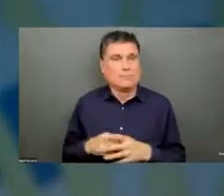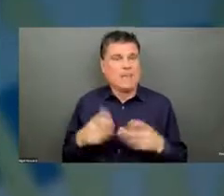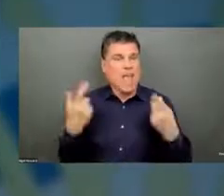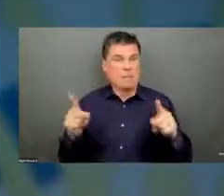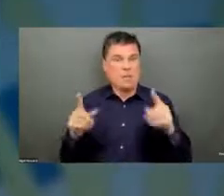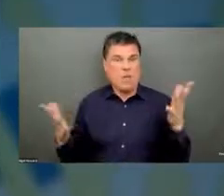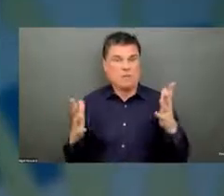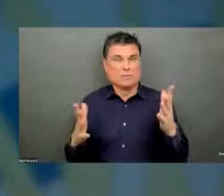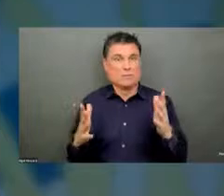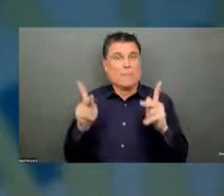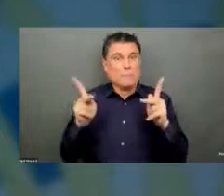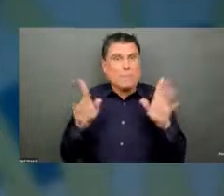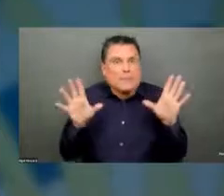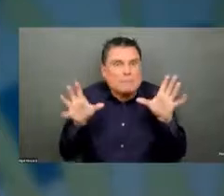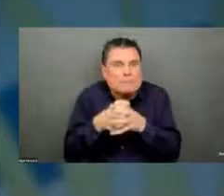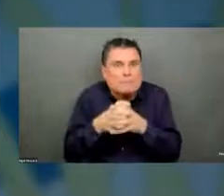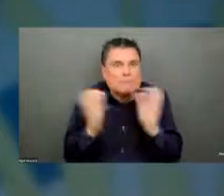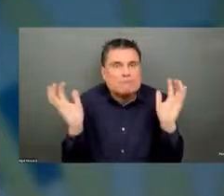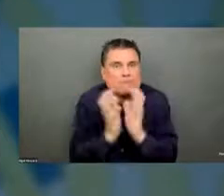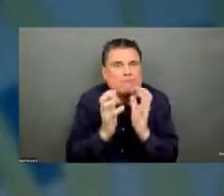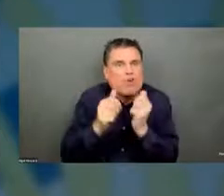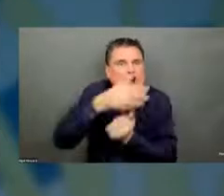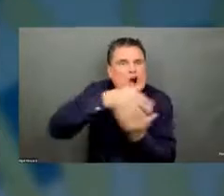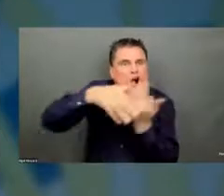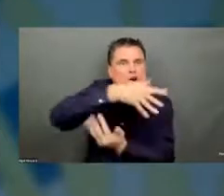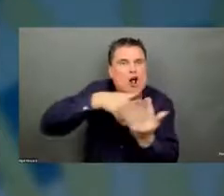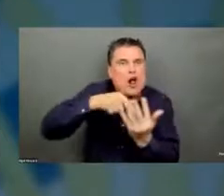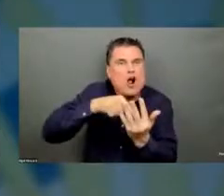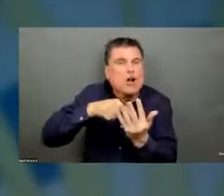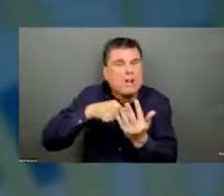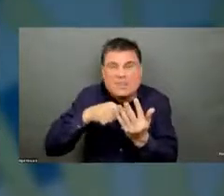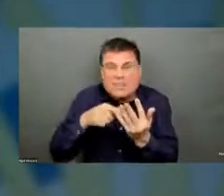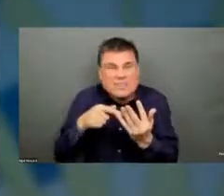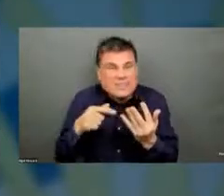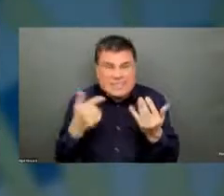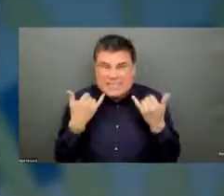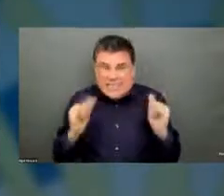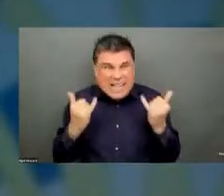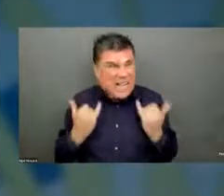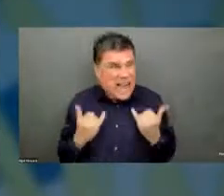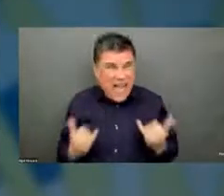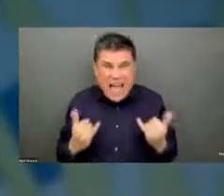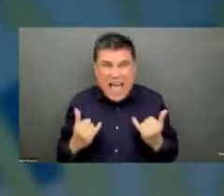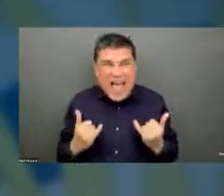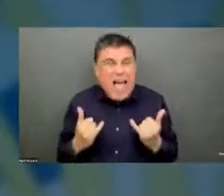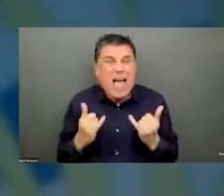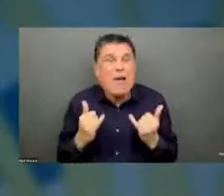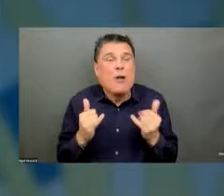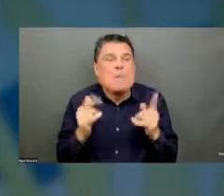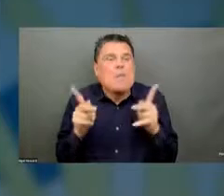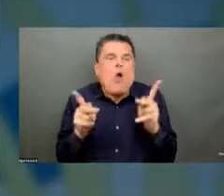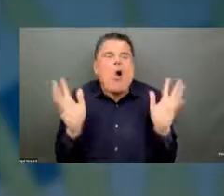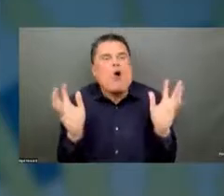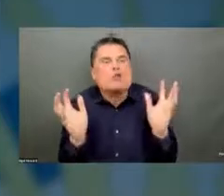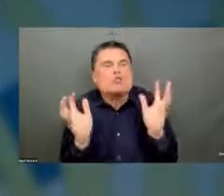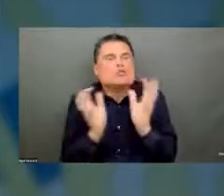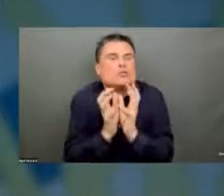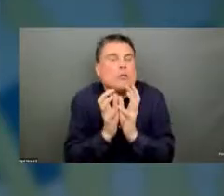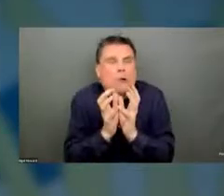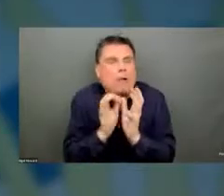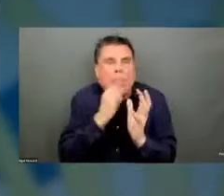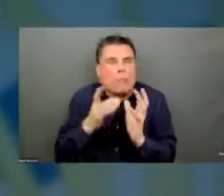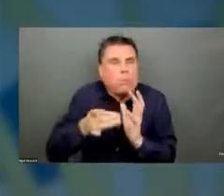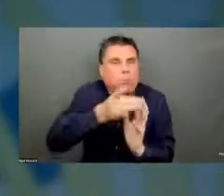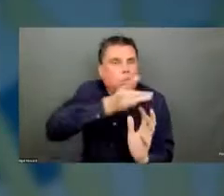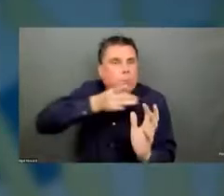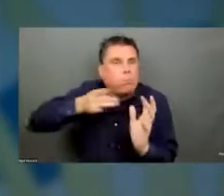now in smaller gatherings, whether it's for social events, having a group together for a birthday party